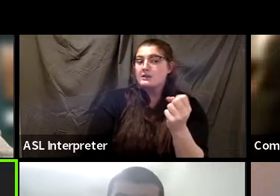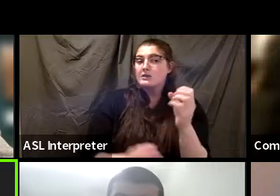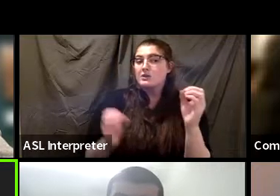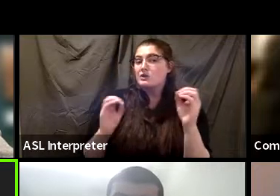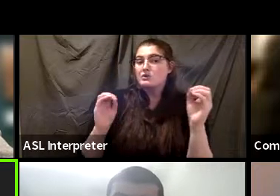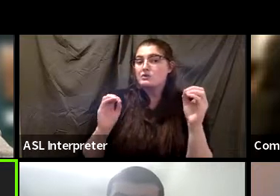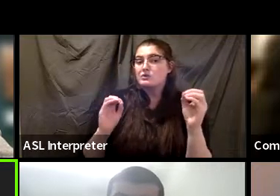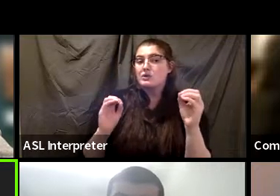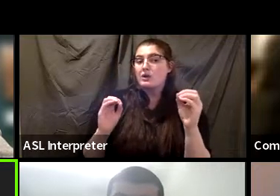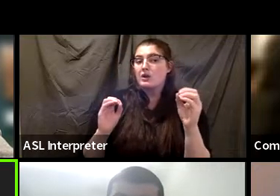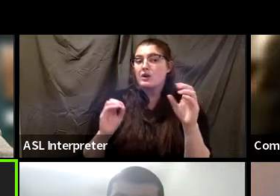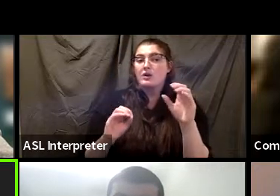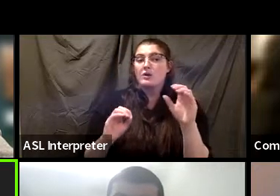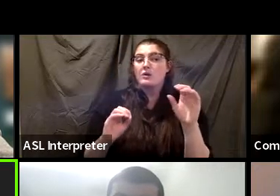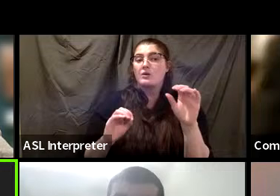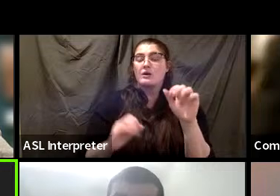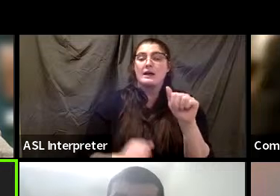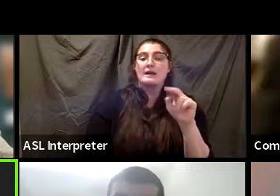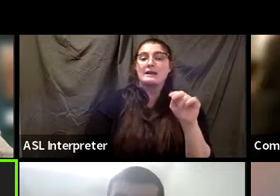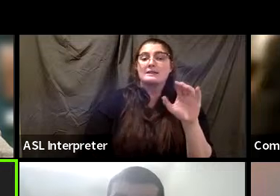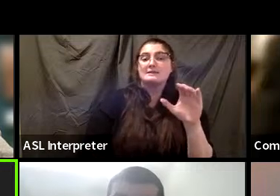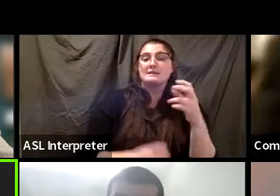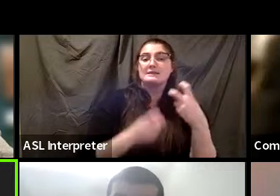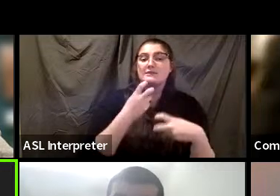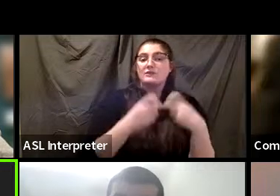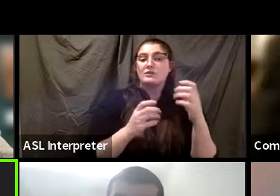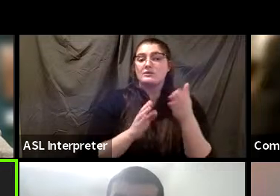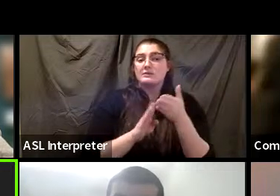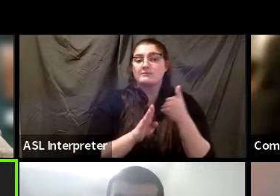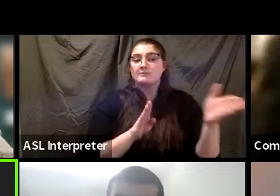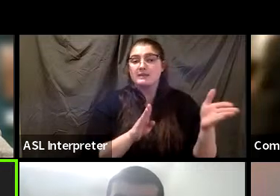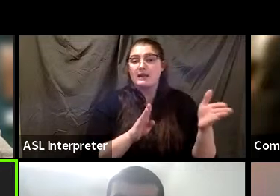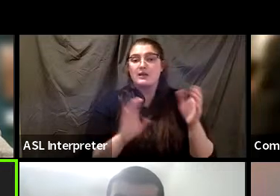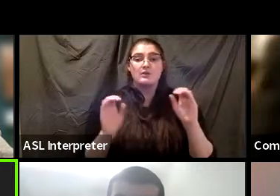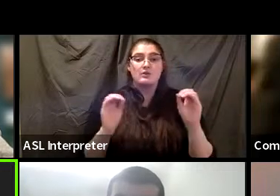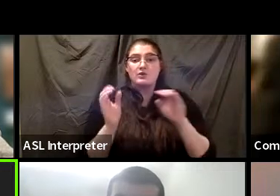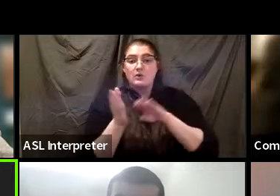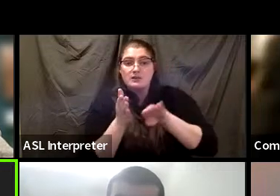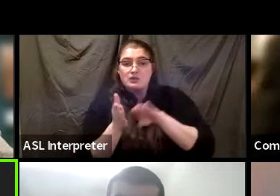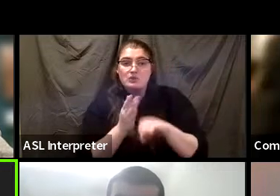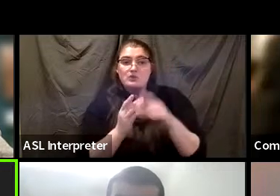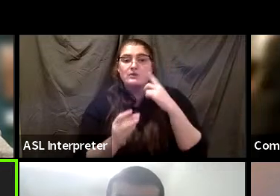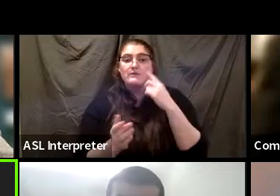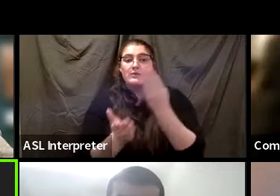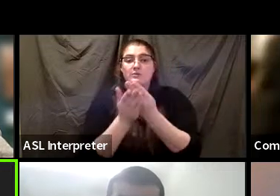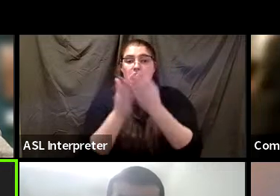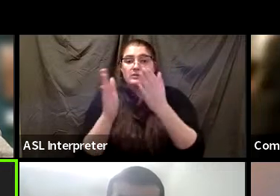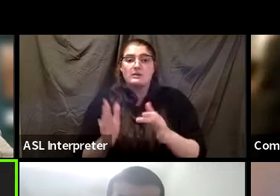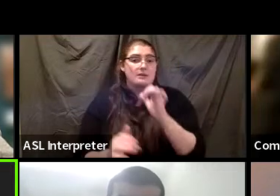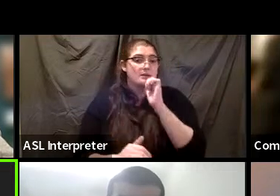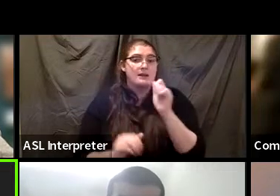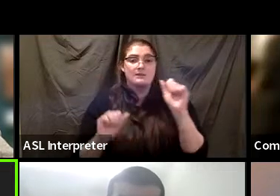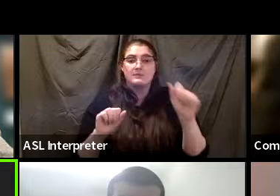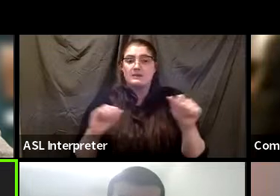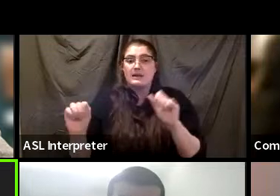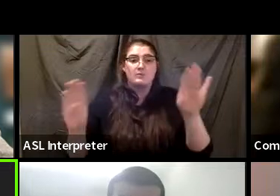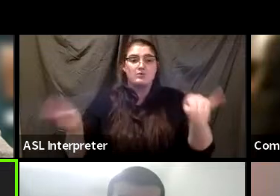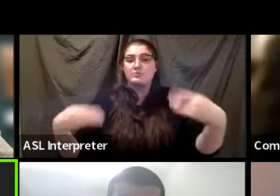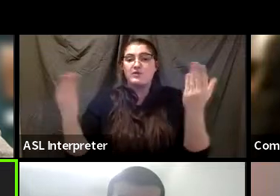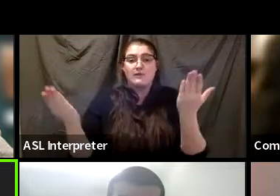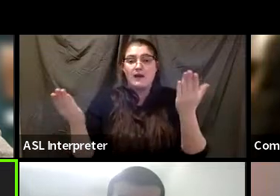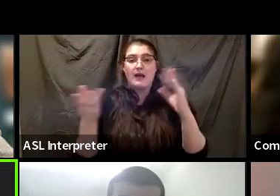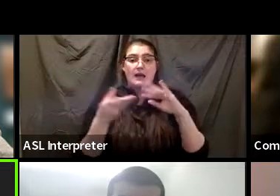OANC difficulties aside, there's no excuse for the treasurer not to be able to provide